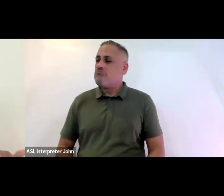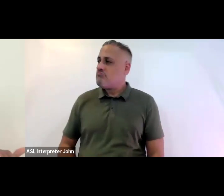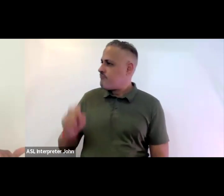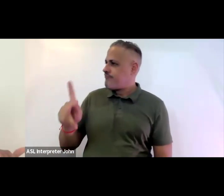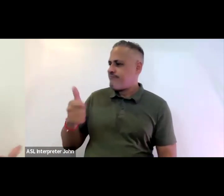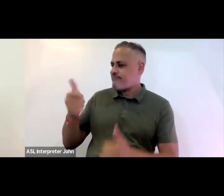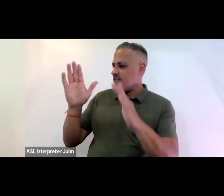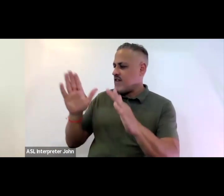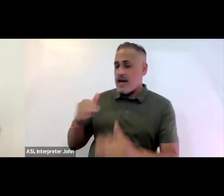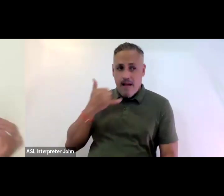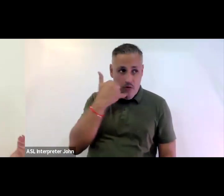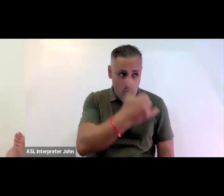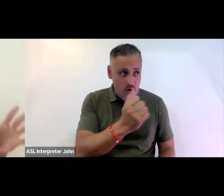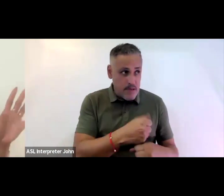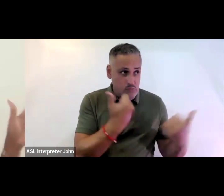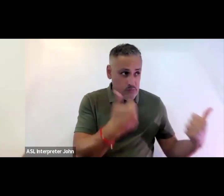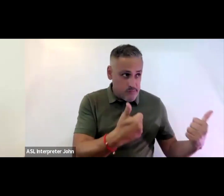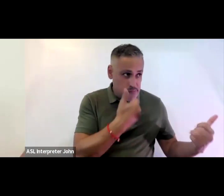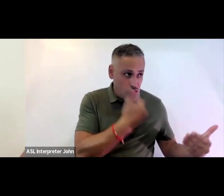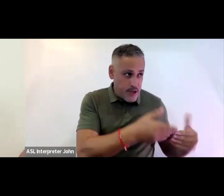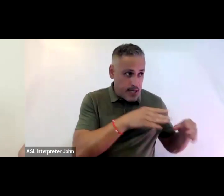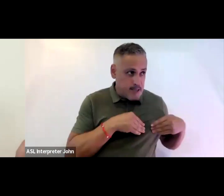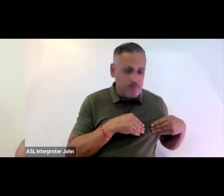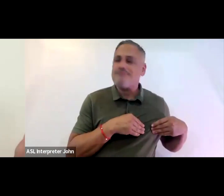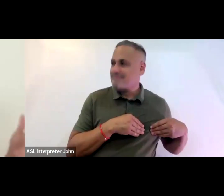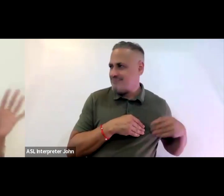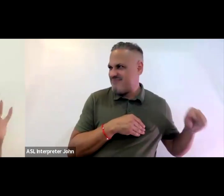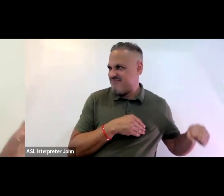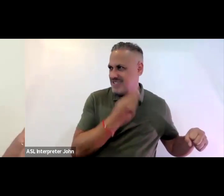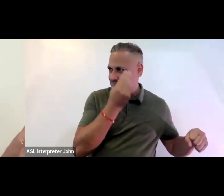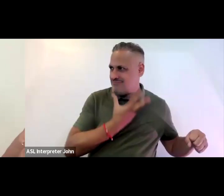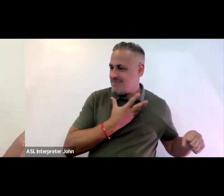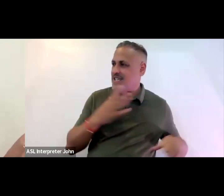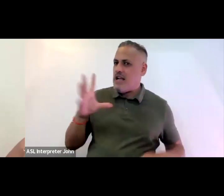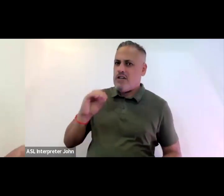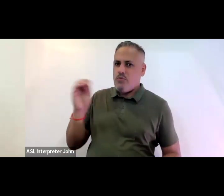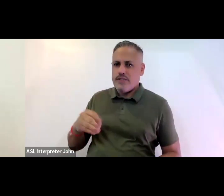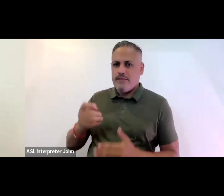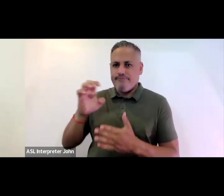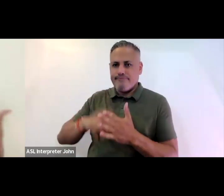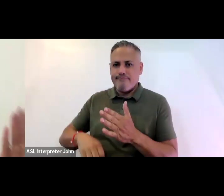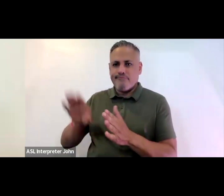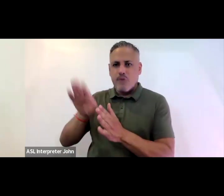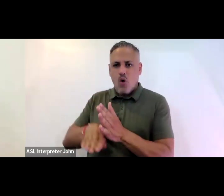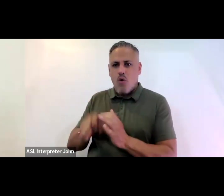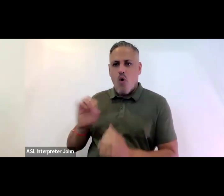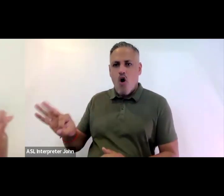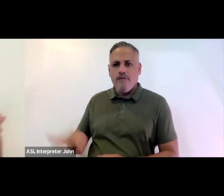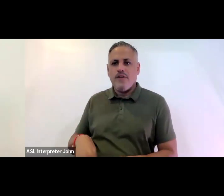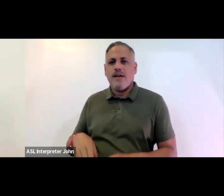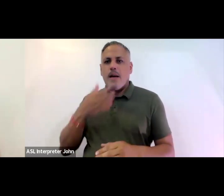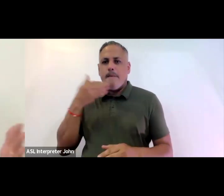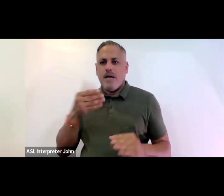that's fine." I called her to make sure that was okay with her. She said, okay. She got 50% off the room and she got moved to a better room.